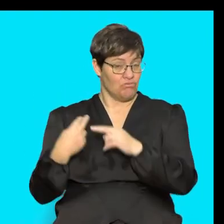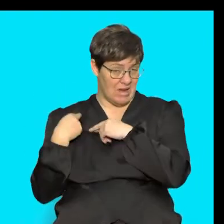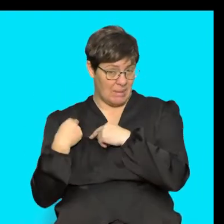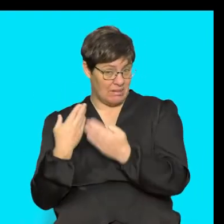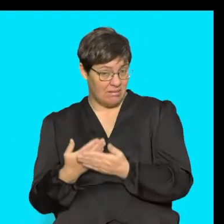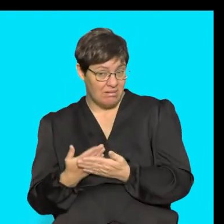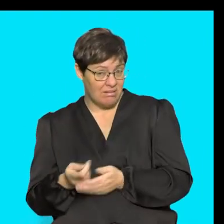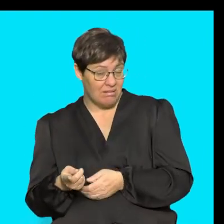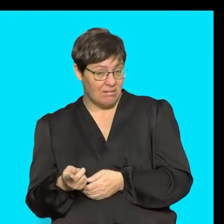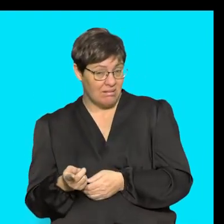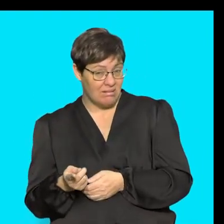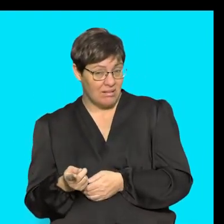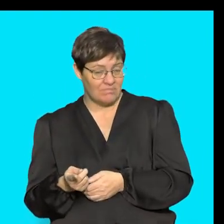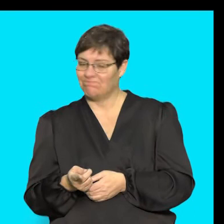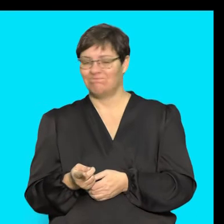Is this reliable?